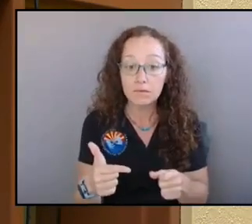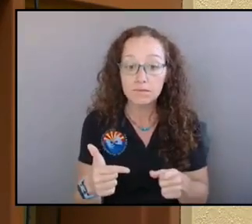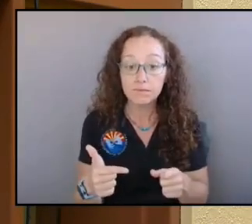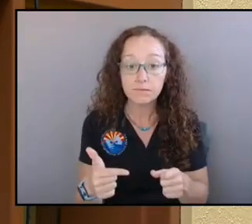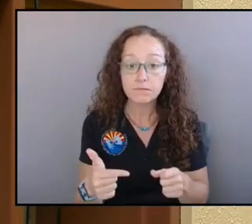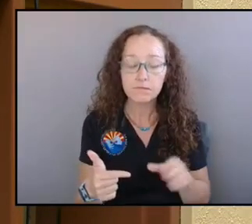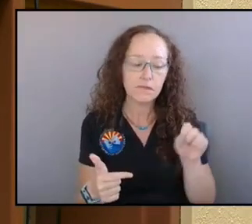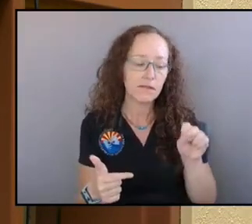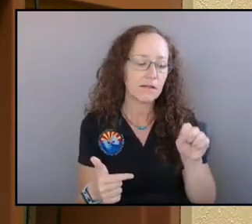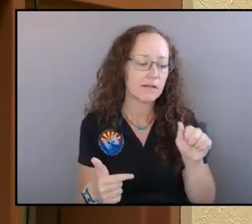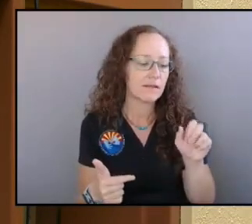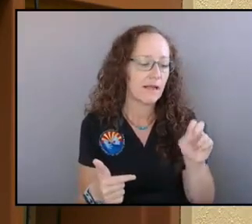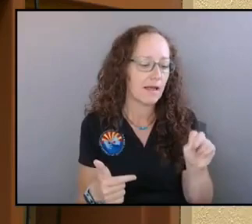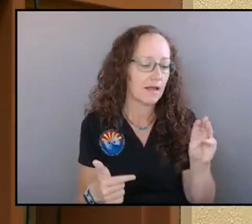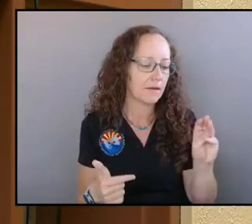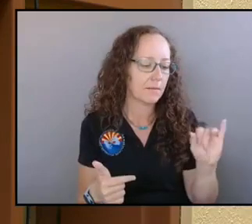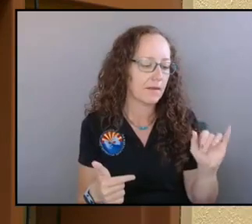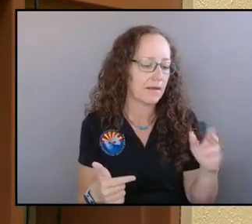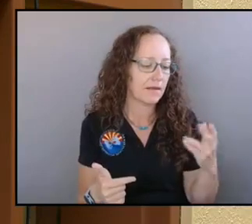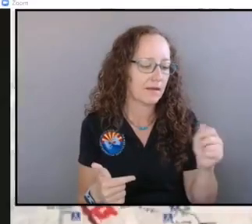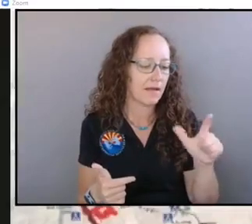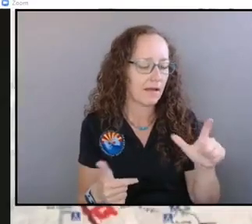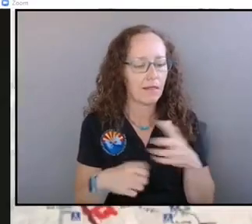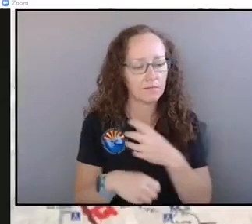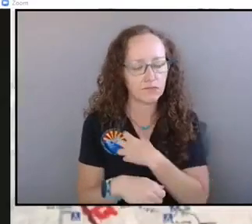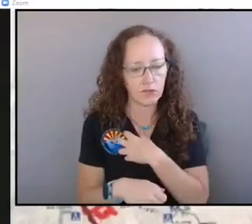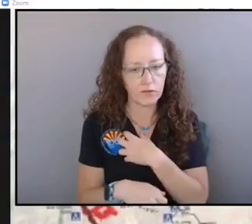Miguel County Sheriff, Chris Lopez.